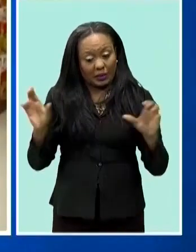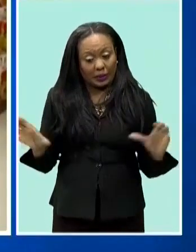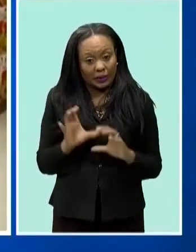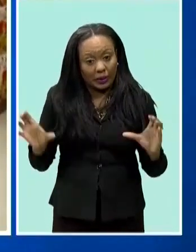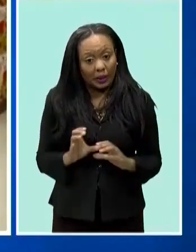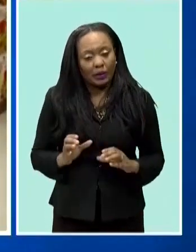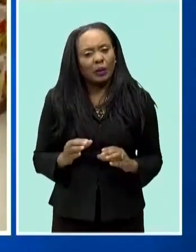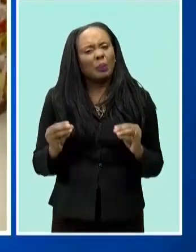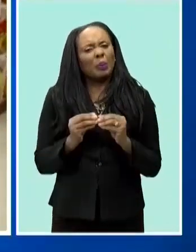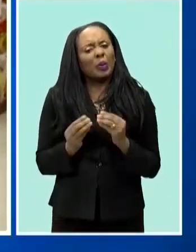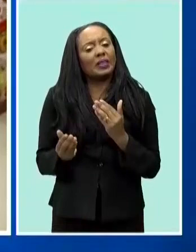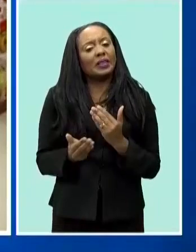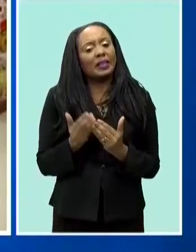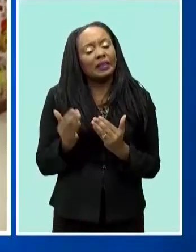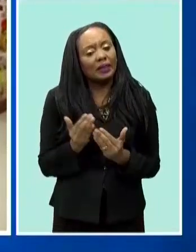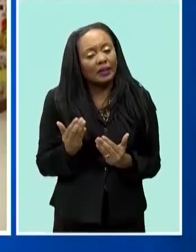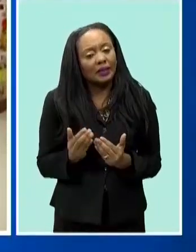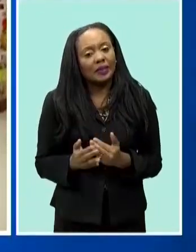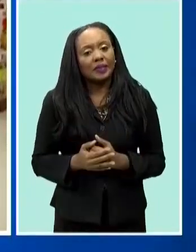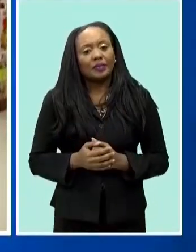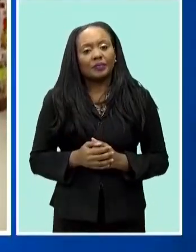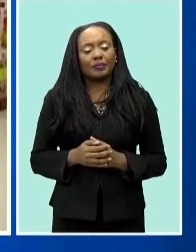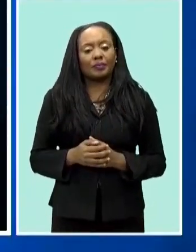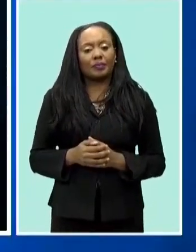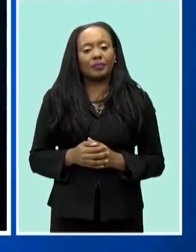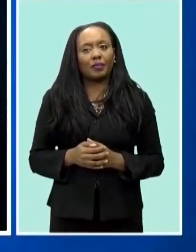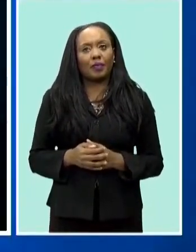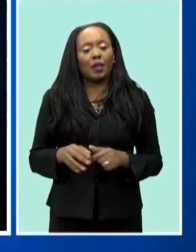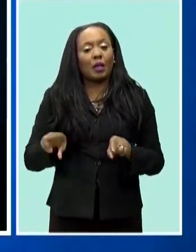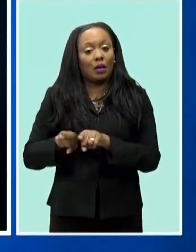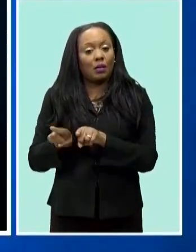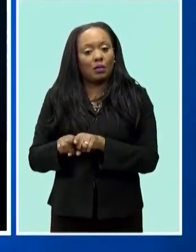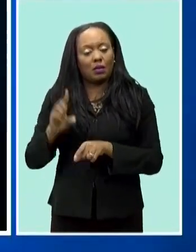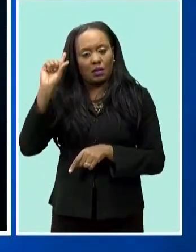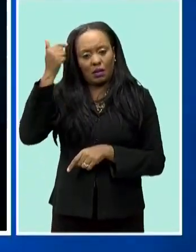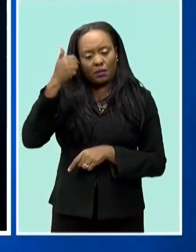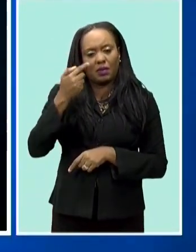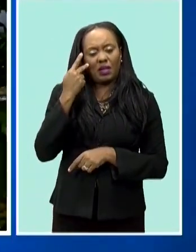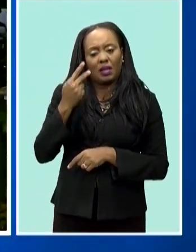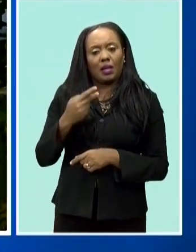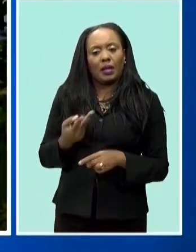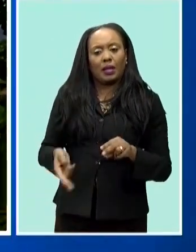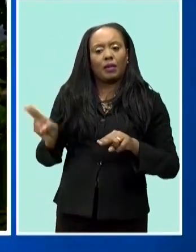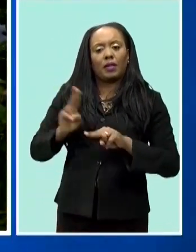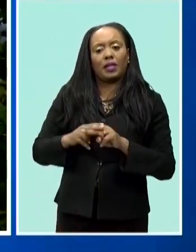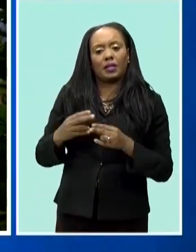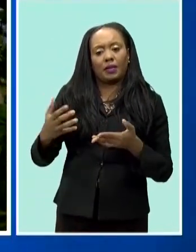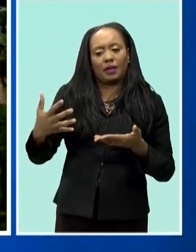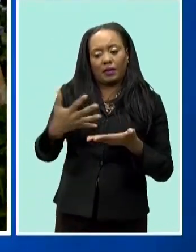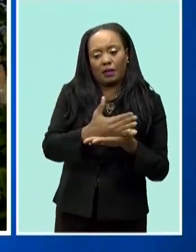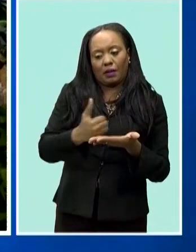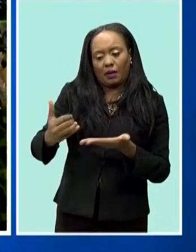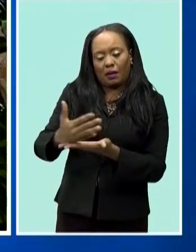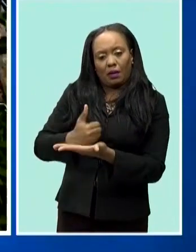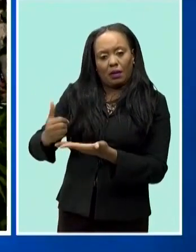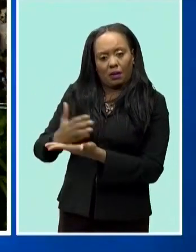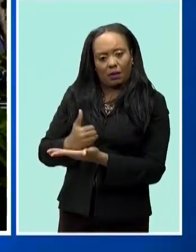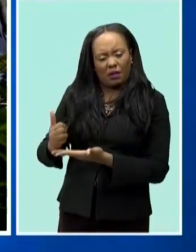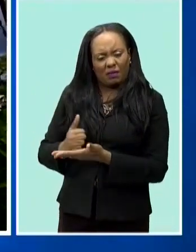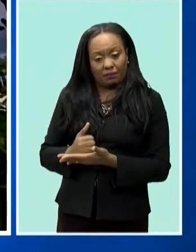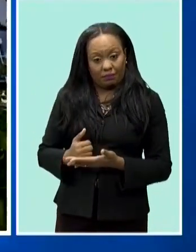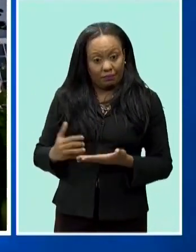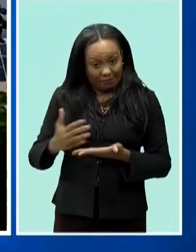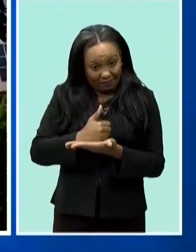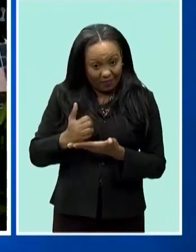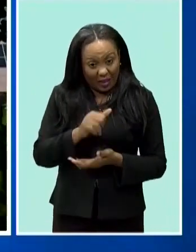Another revelation coming out of the press briefing was that government has recorded an increase in revenue. Current revenue yielded almost $3 billion,